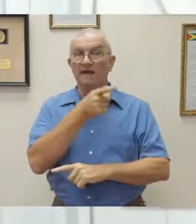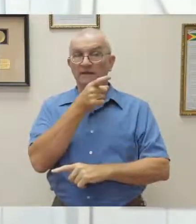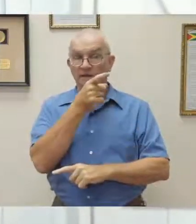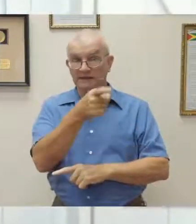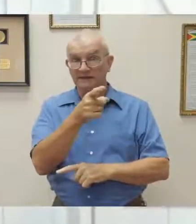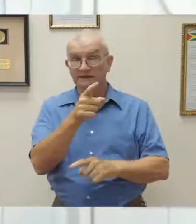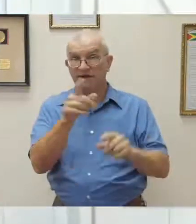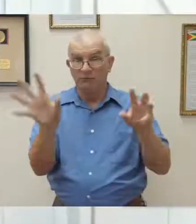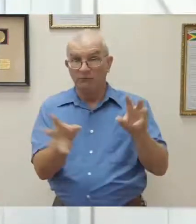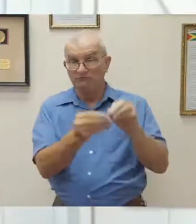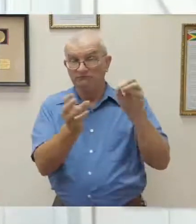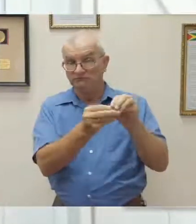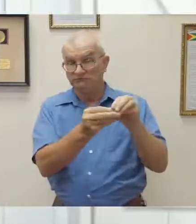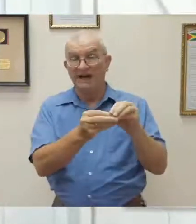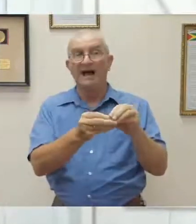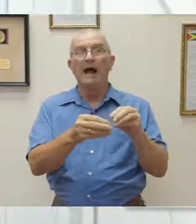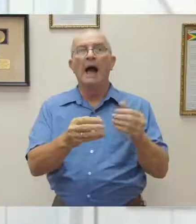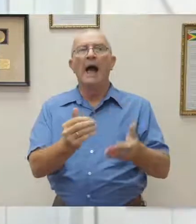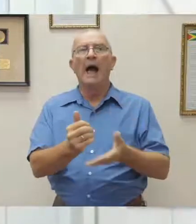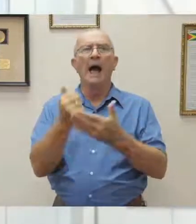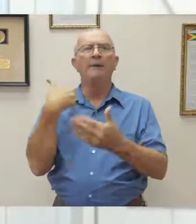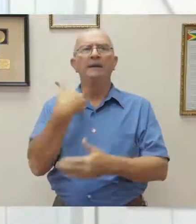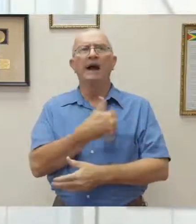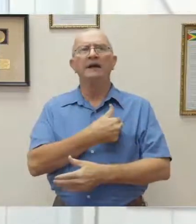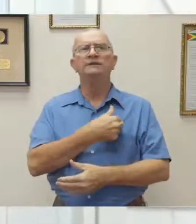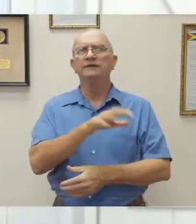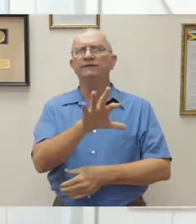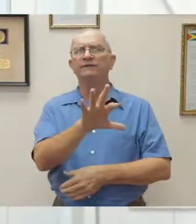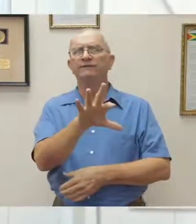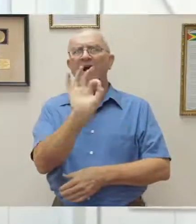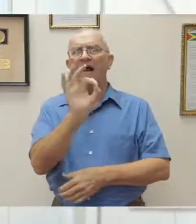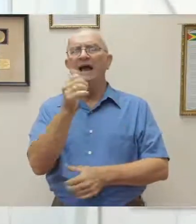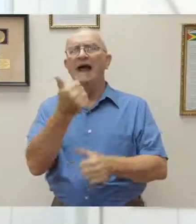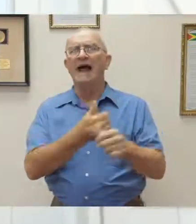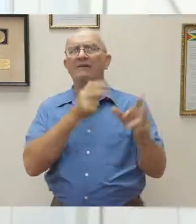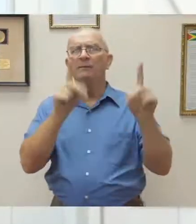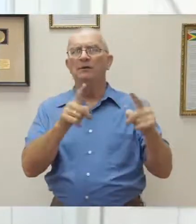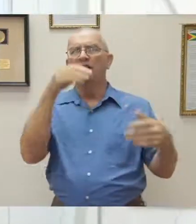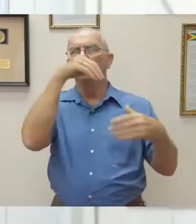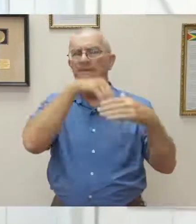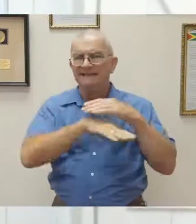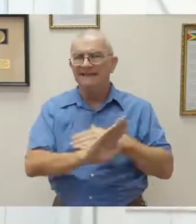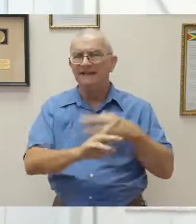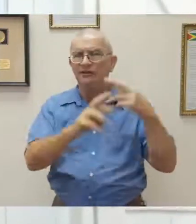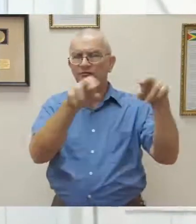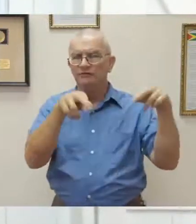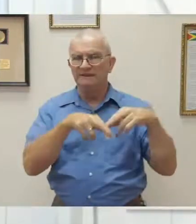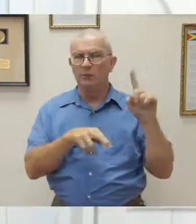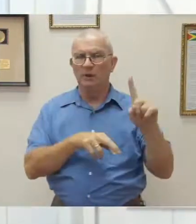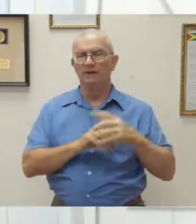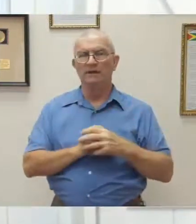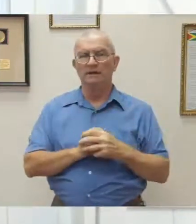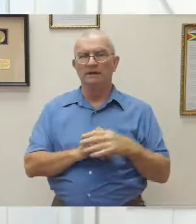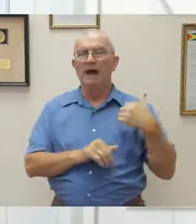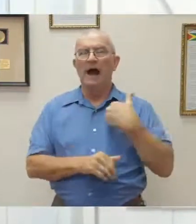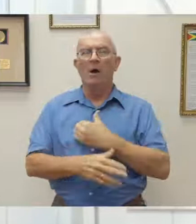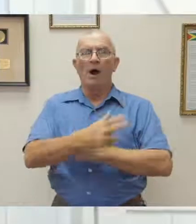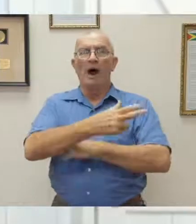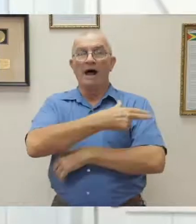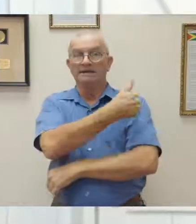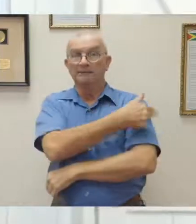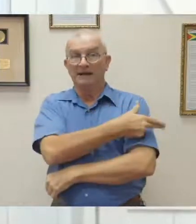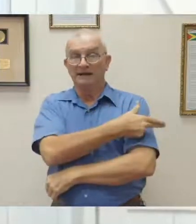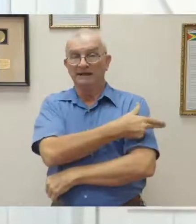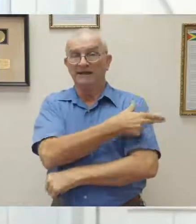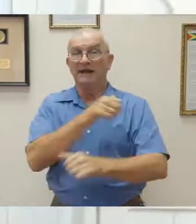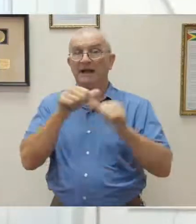us to trace every person that enters the region. Our hospitals continue to